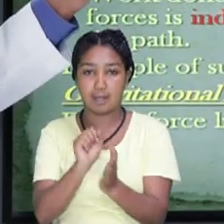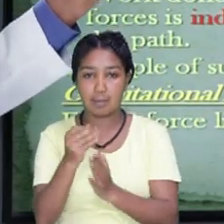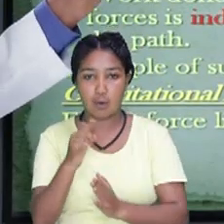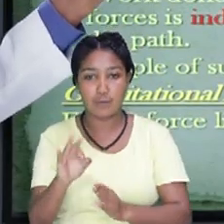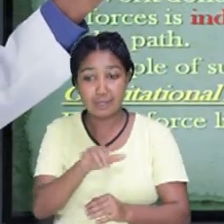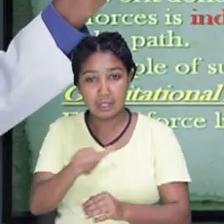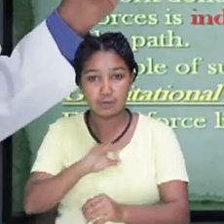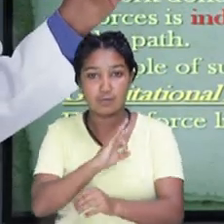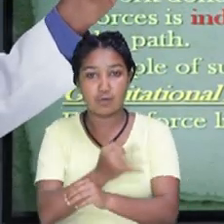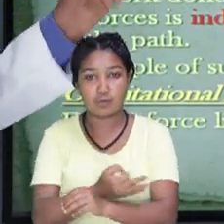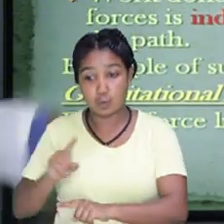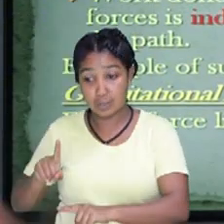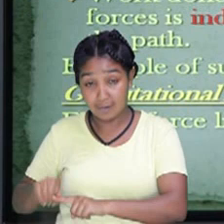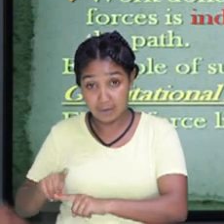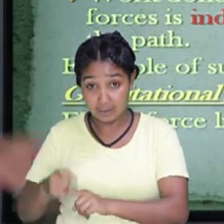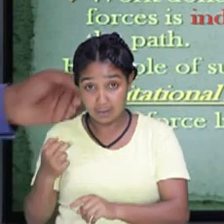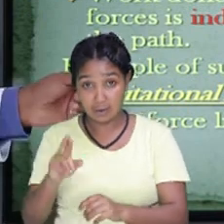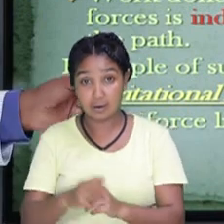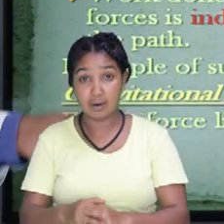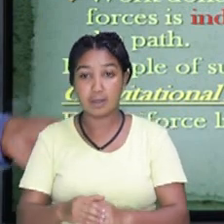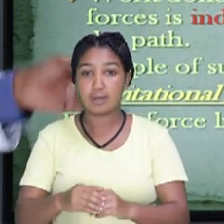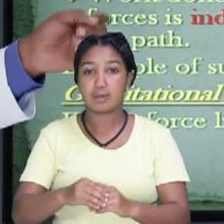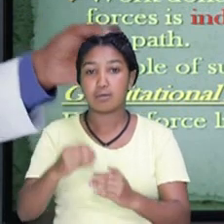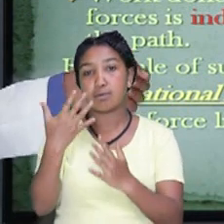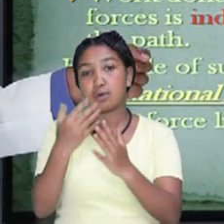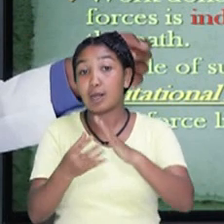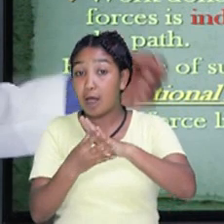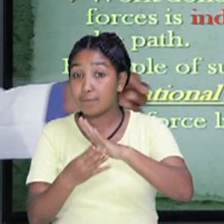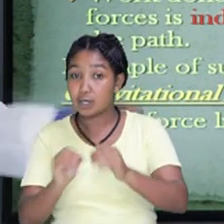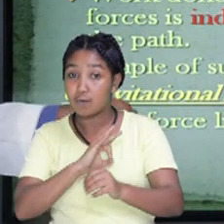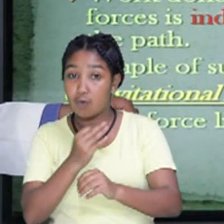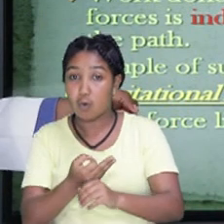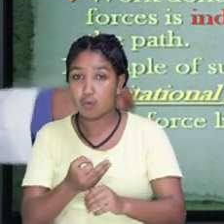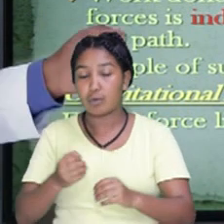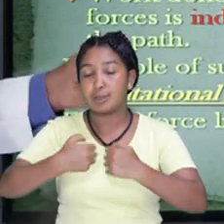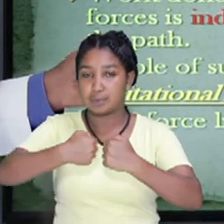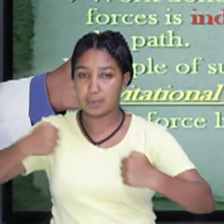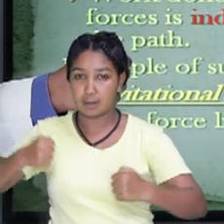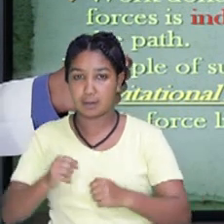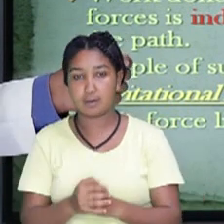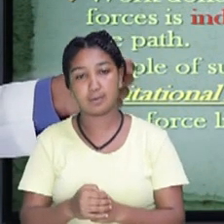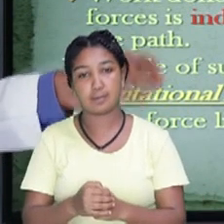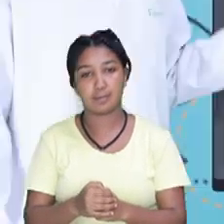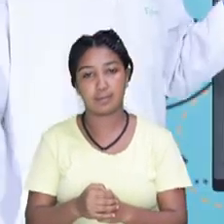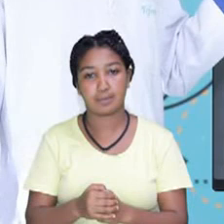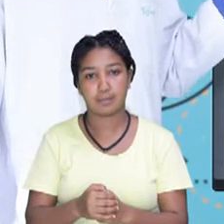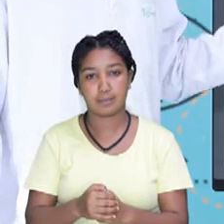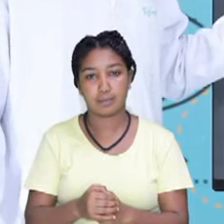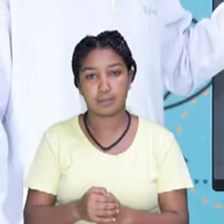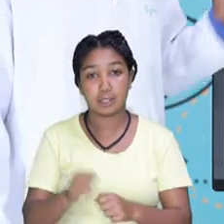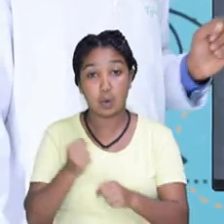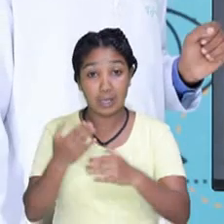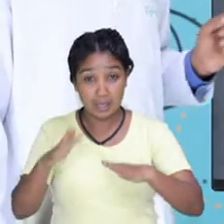of such force, conservative force, are gravitational force and work performed on a spring are considered to be